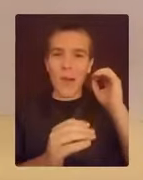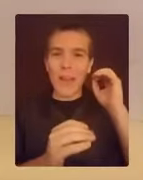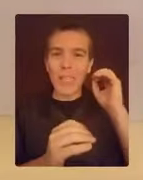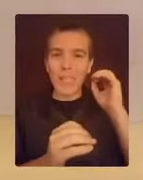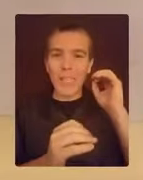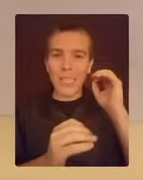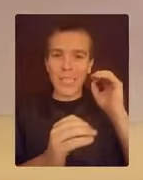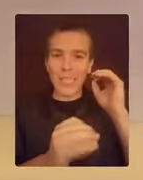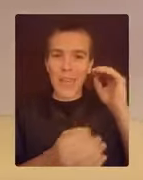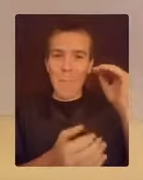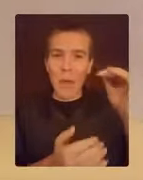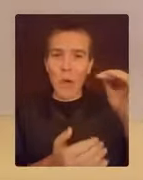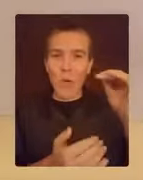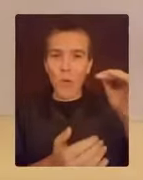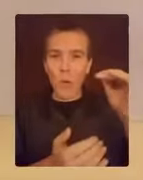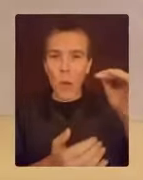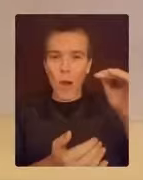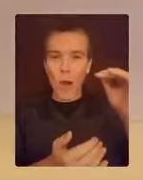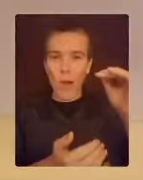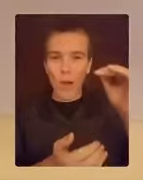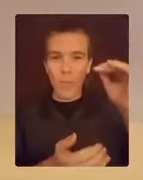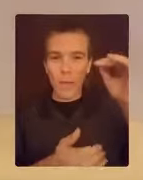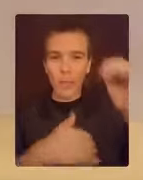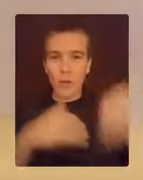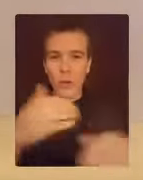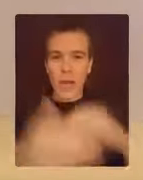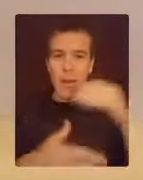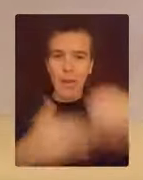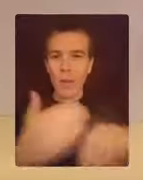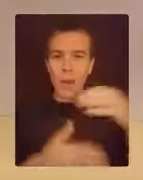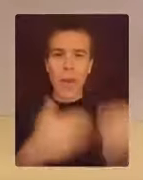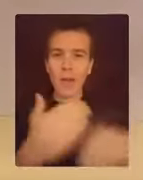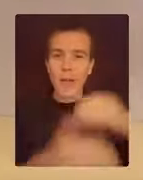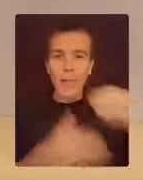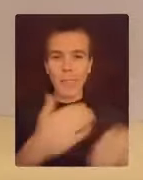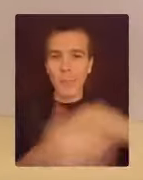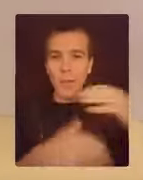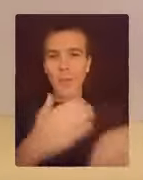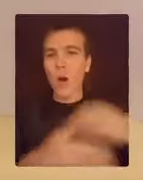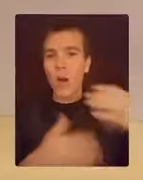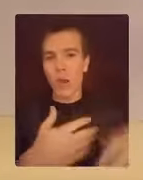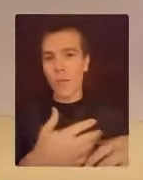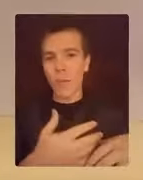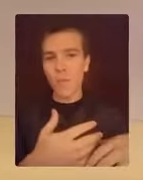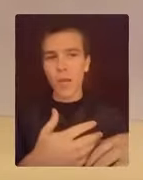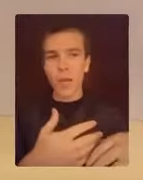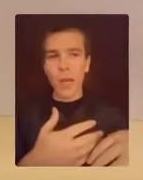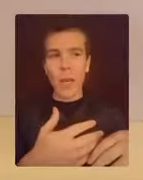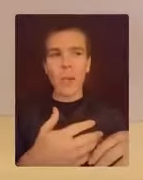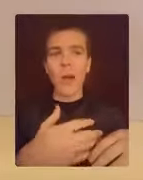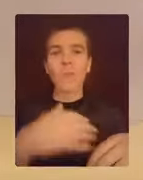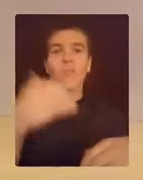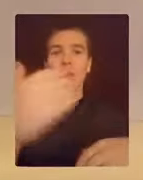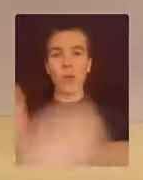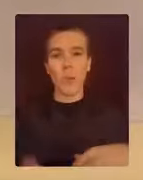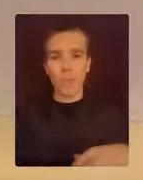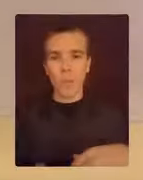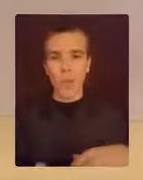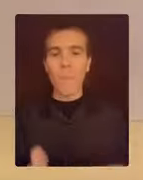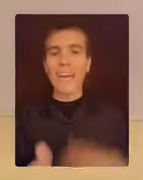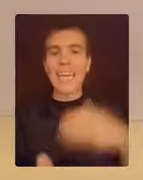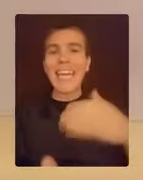If your brain gets into that mode where it begins creating your reality as it's being thought up, it becomes